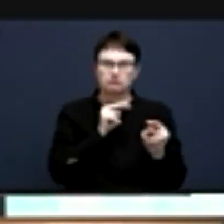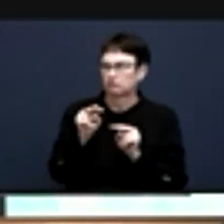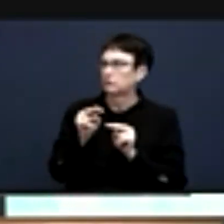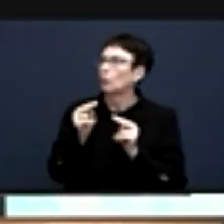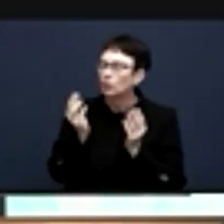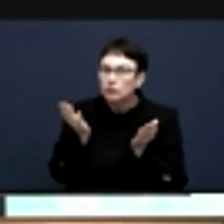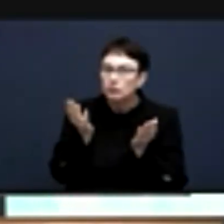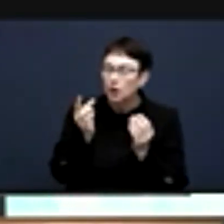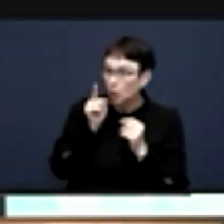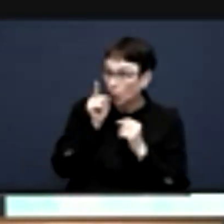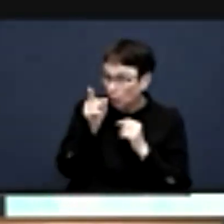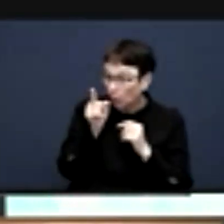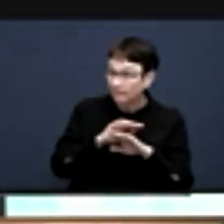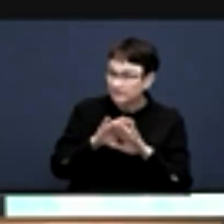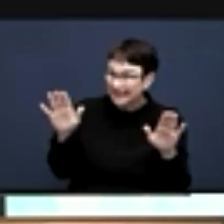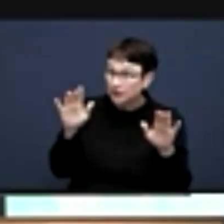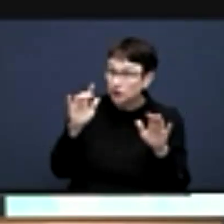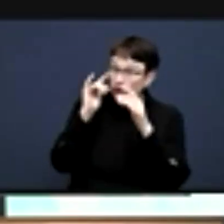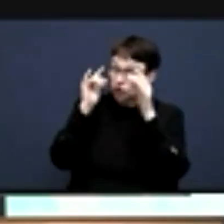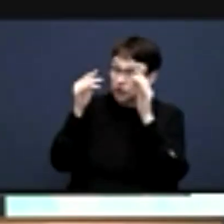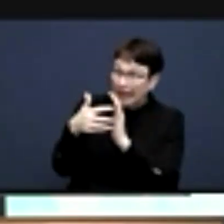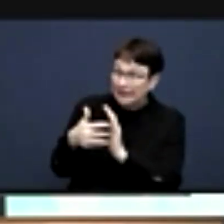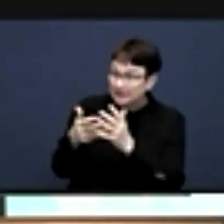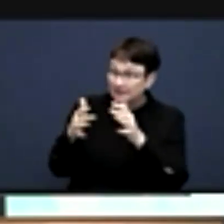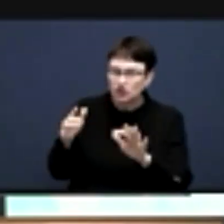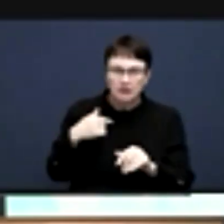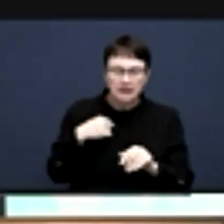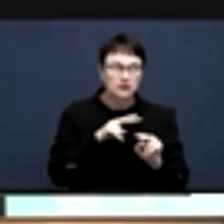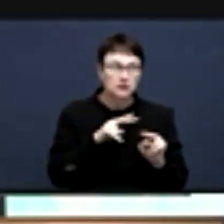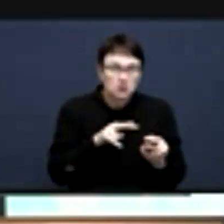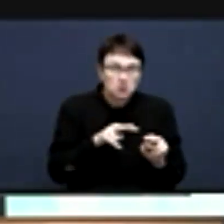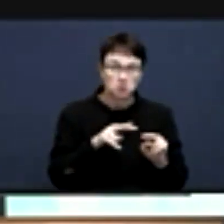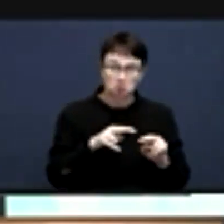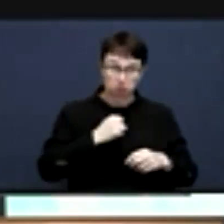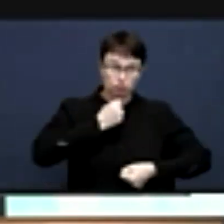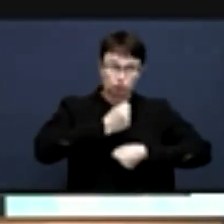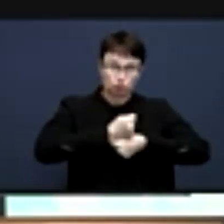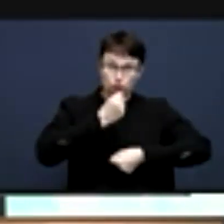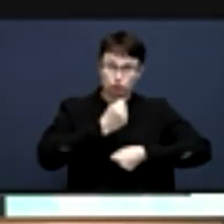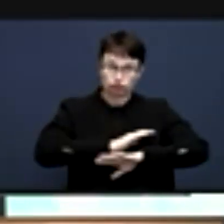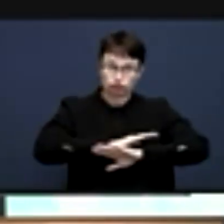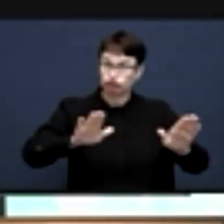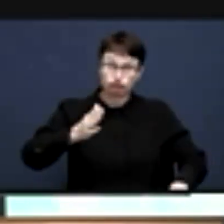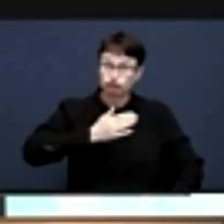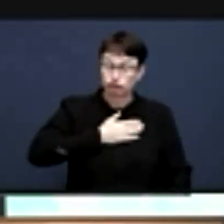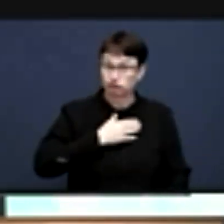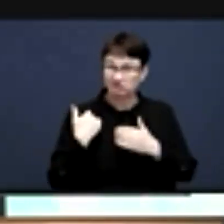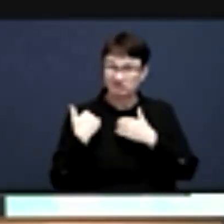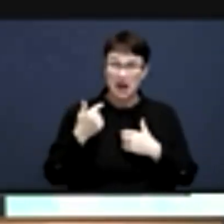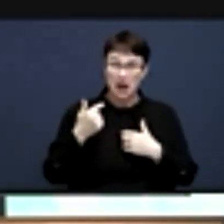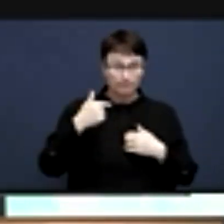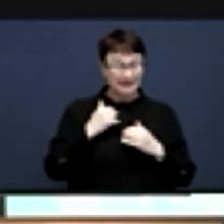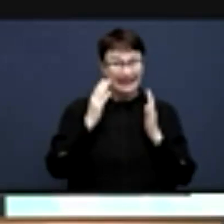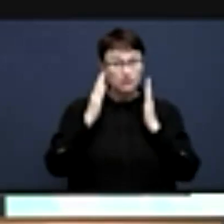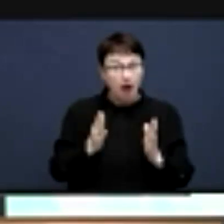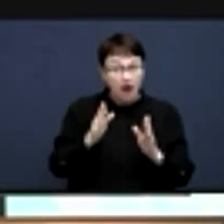did you check it? And I told them, well, that's not my job. My job isn't to evaluate the accessibility of all